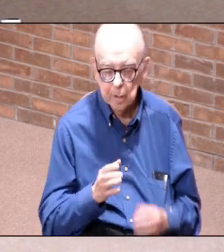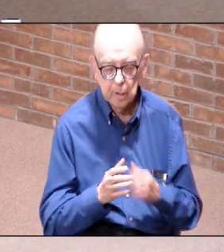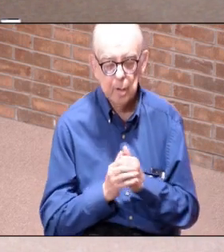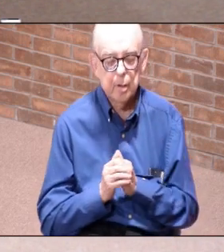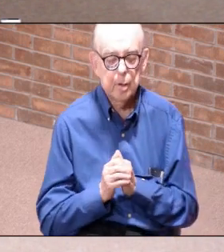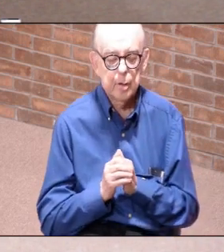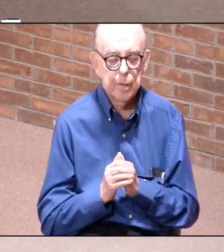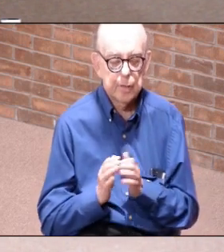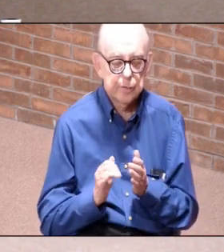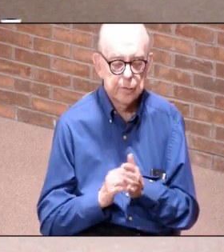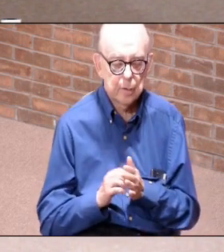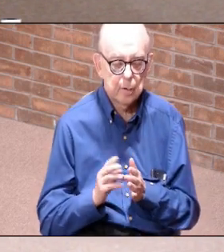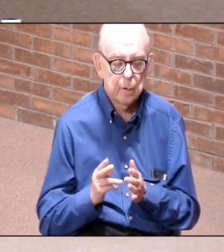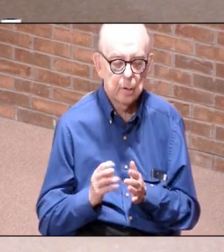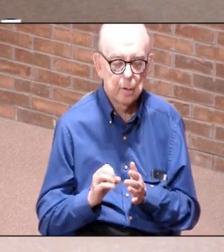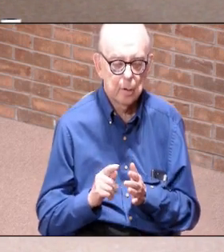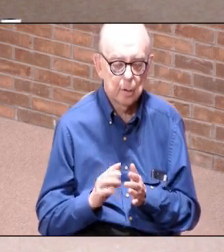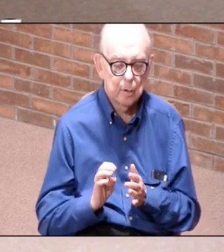this whale